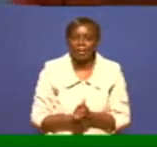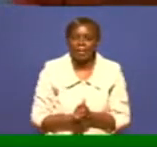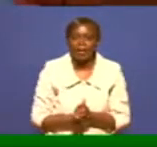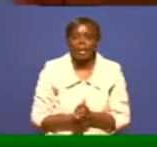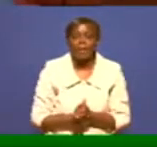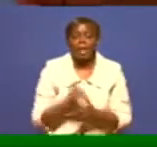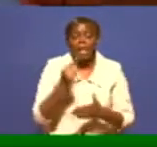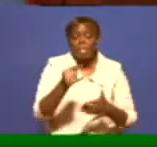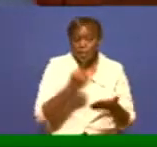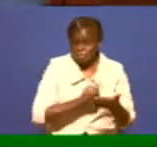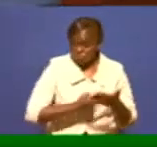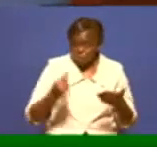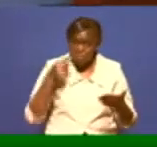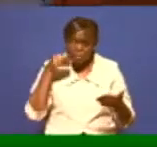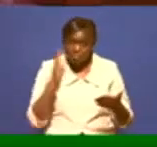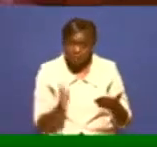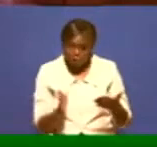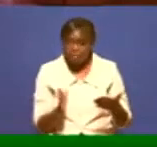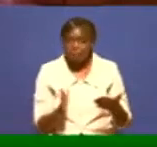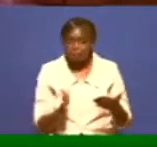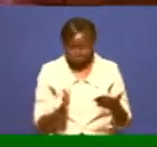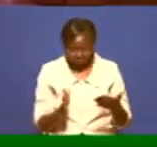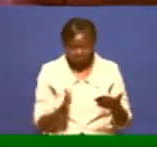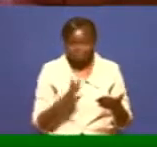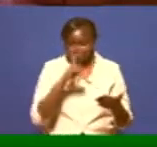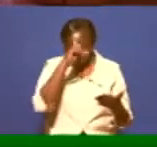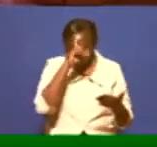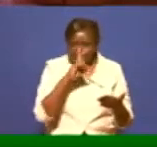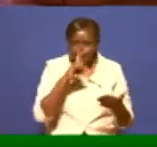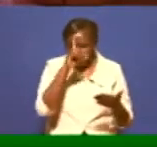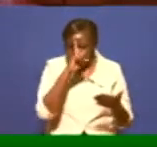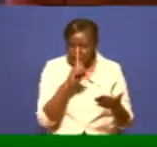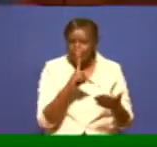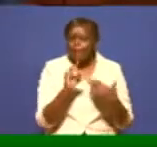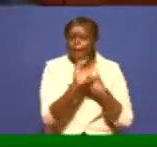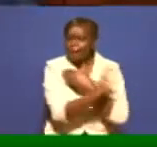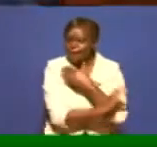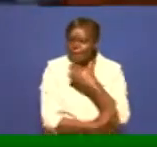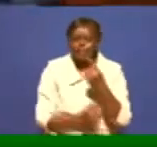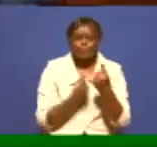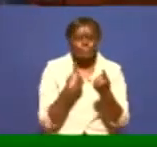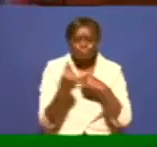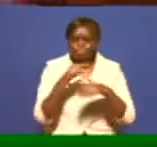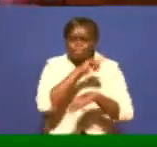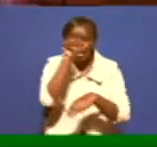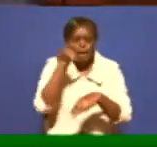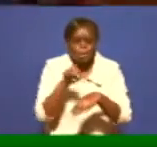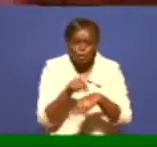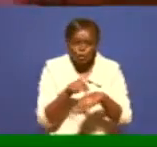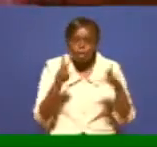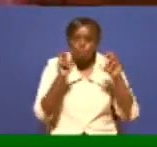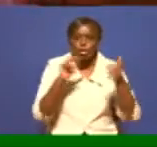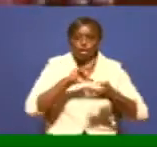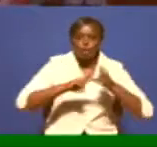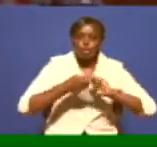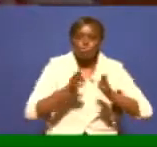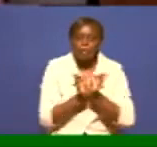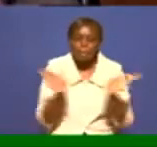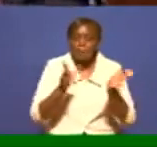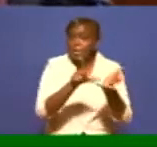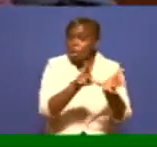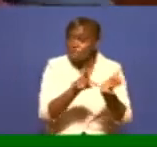week there has been a serious national conversation on issues relating to public debt.